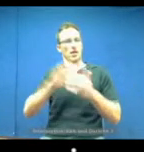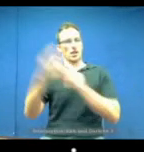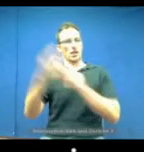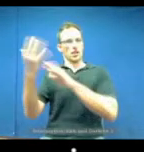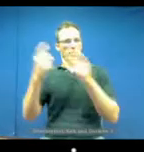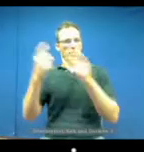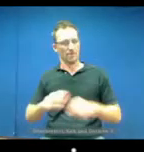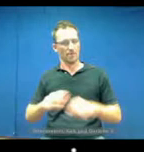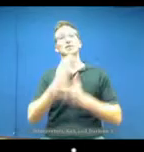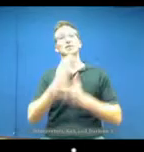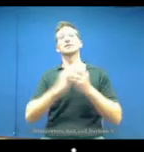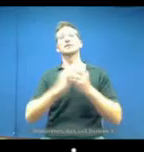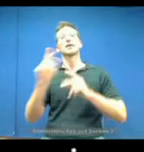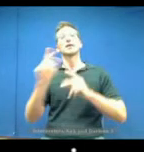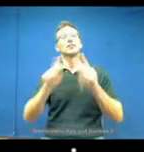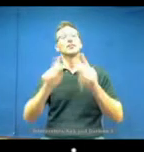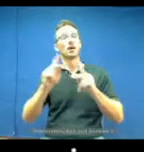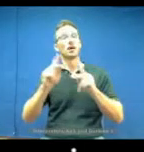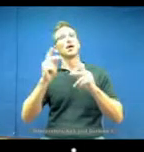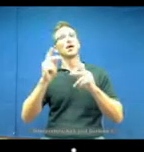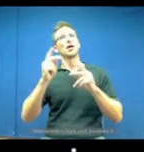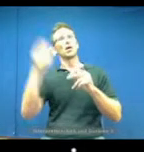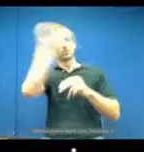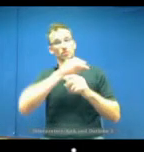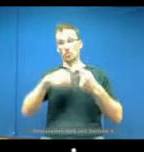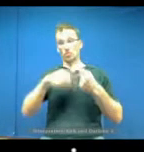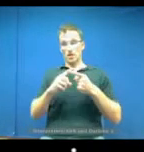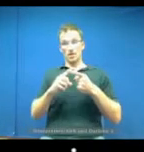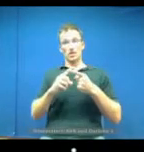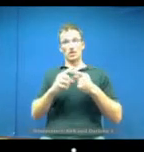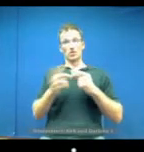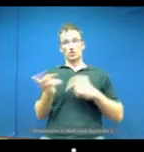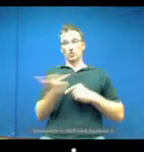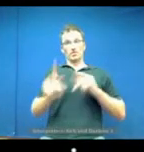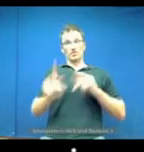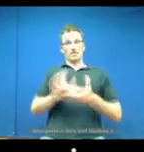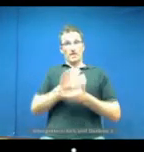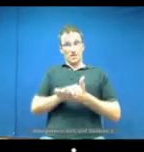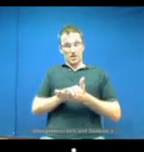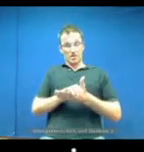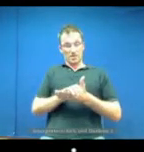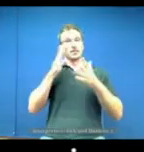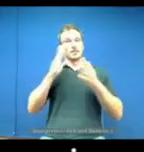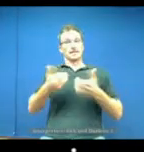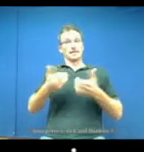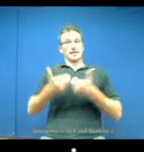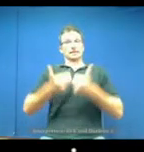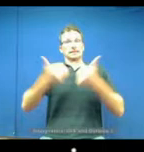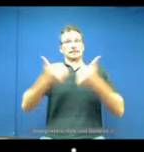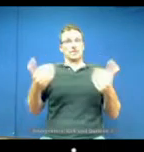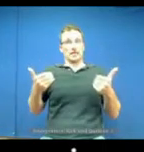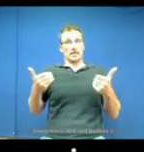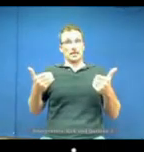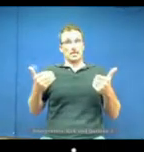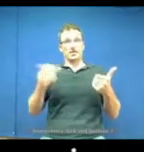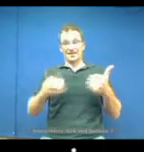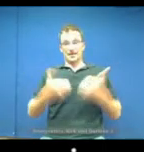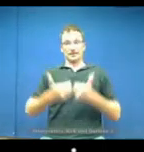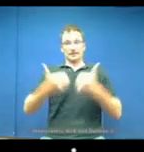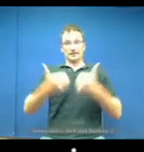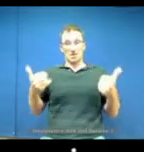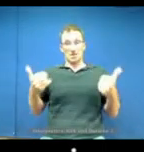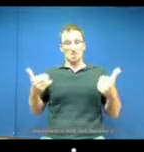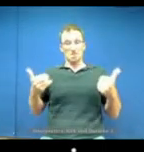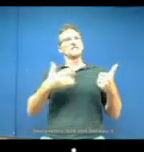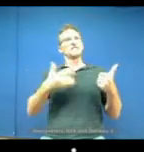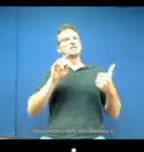separate in anticipation of the divorce, that the chances of domestic violence go away,